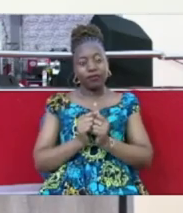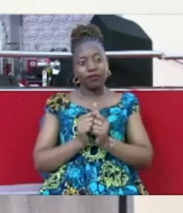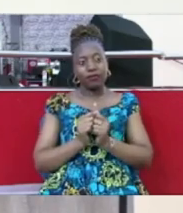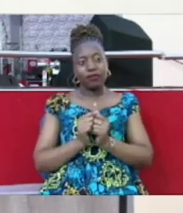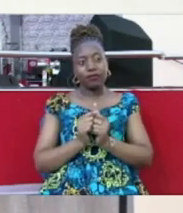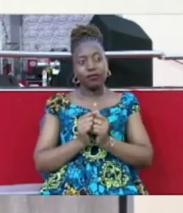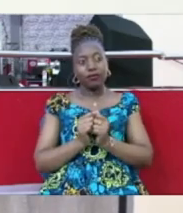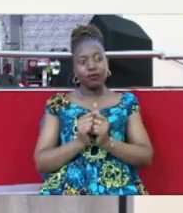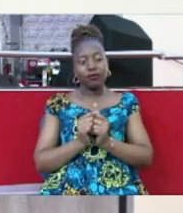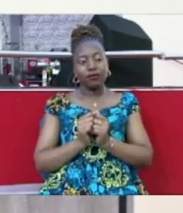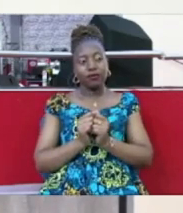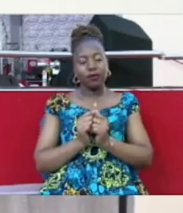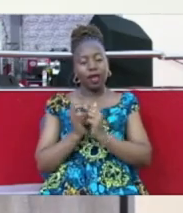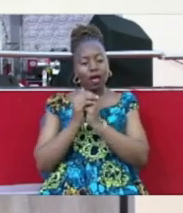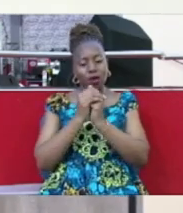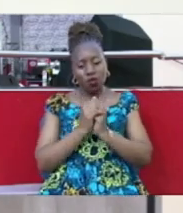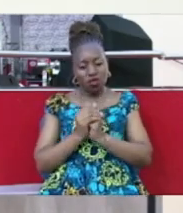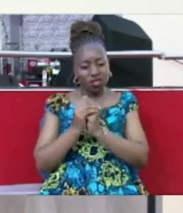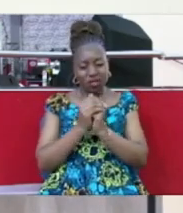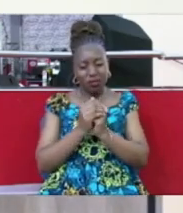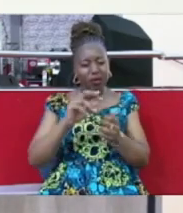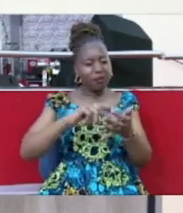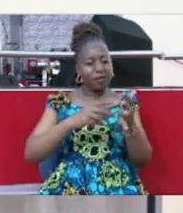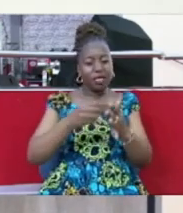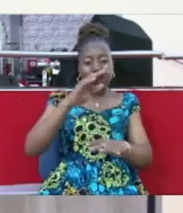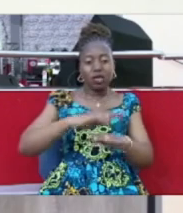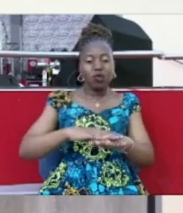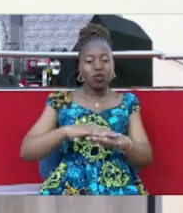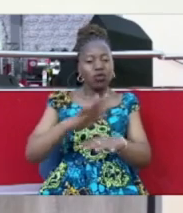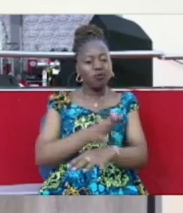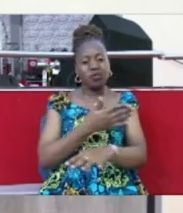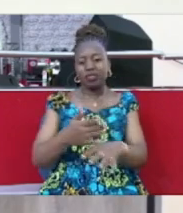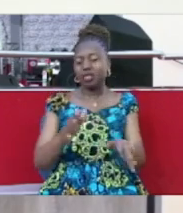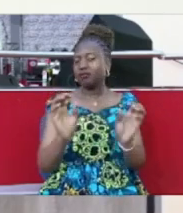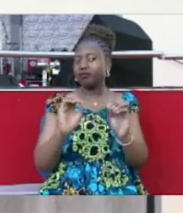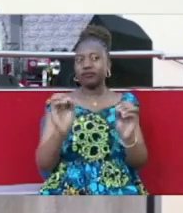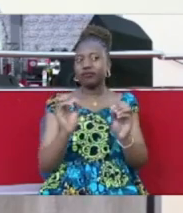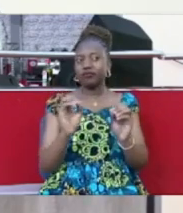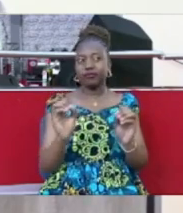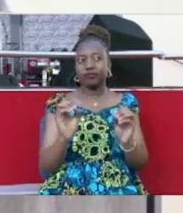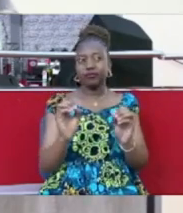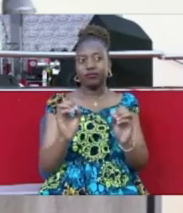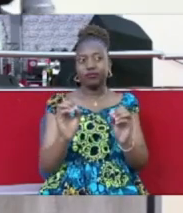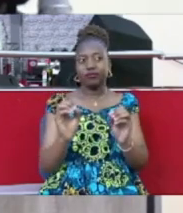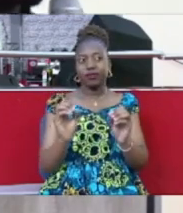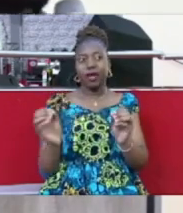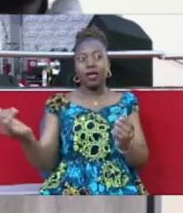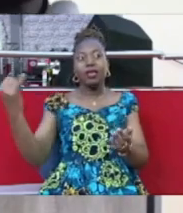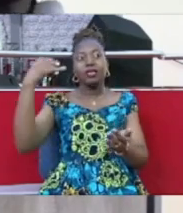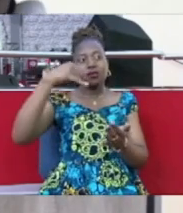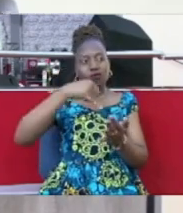yetu. Worship is not good music. Na ibada ama kuabudu sio muziki mzuri. Even though good